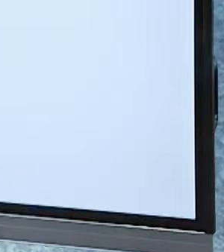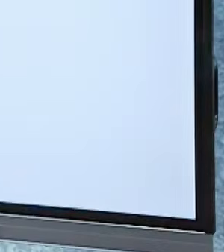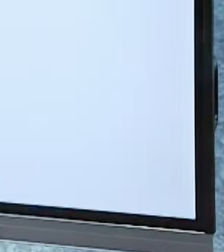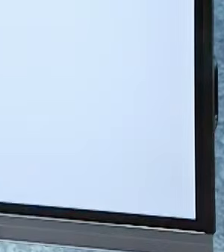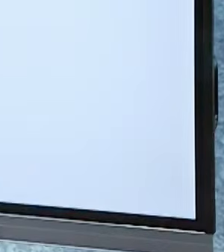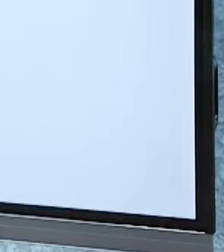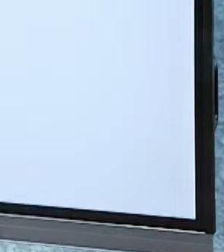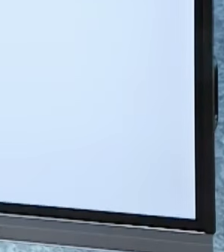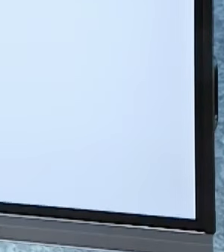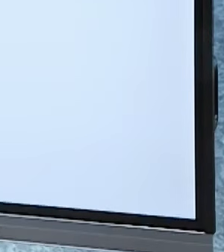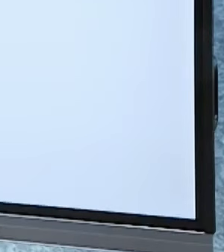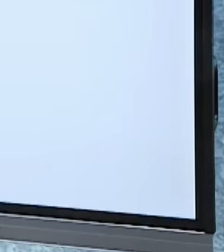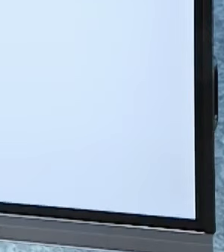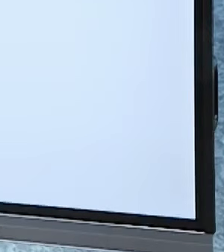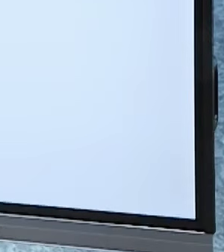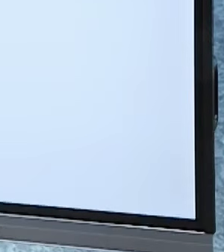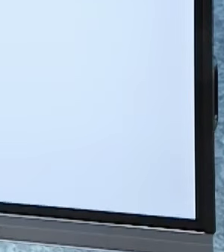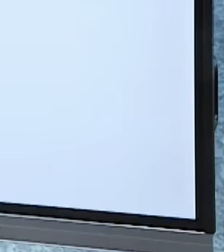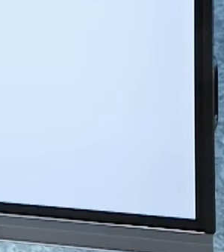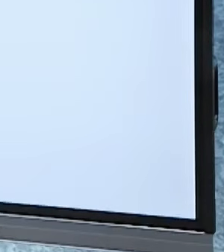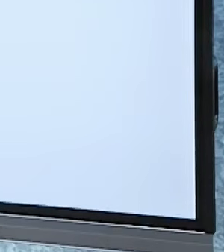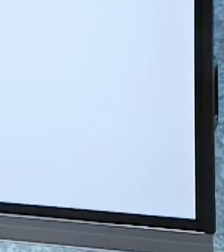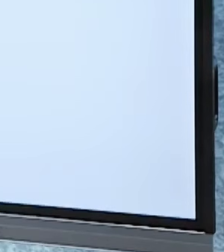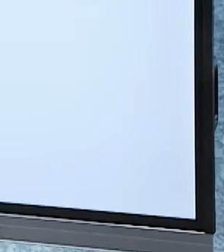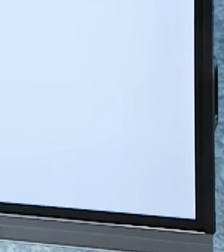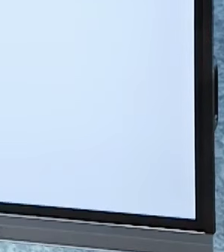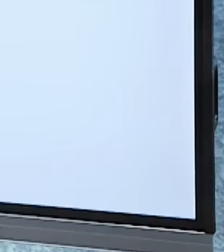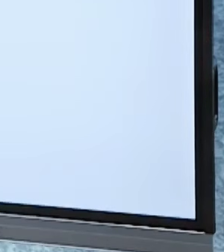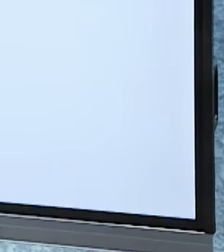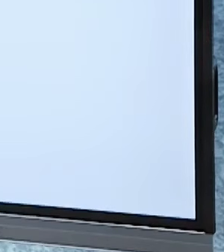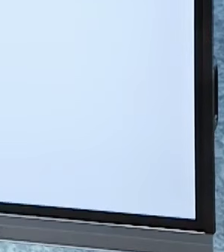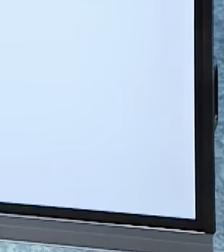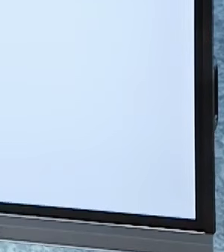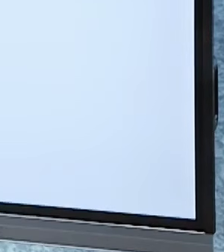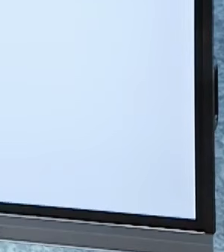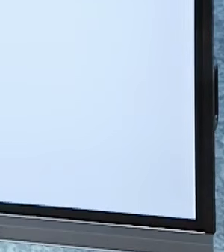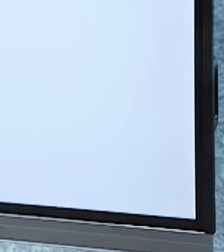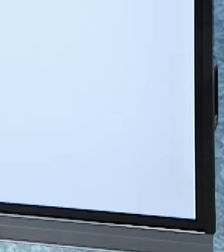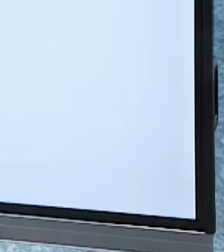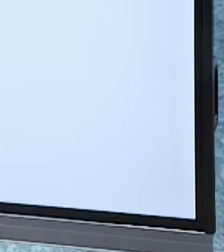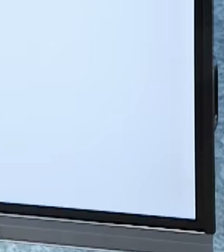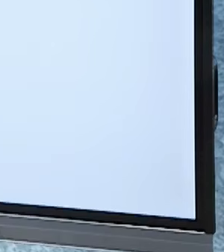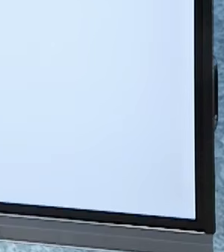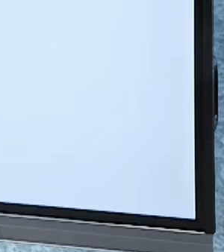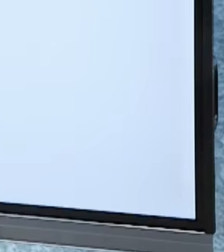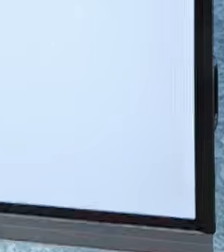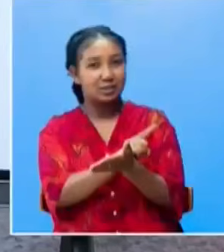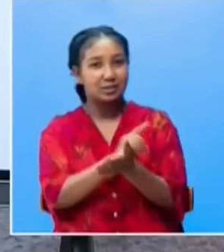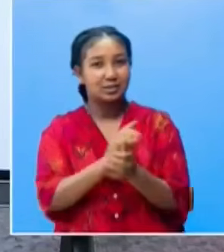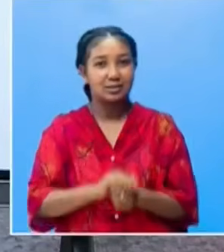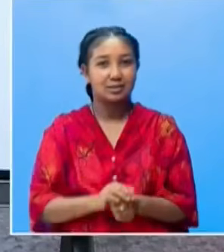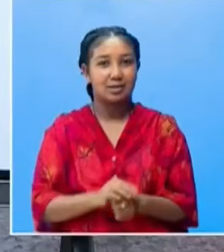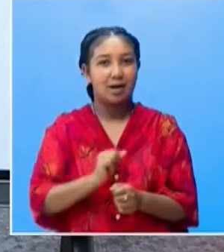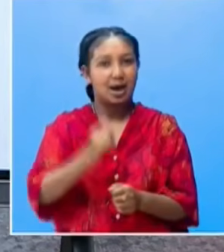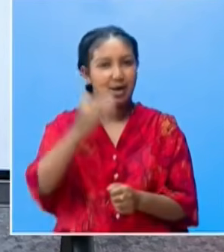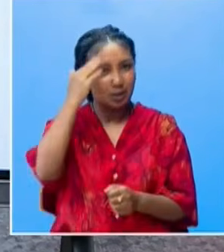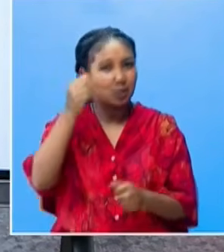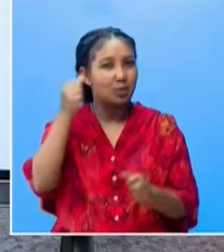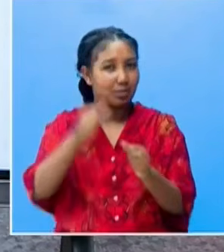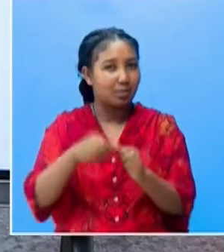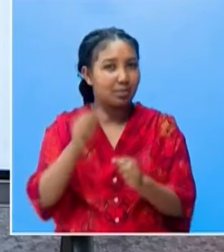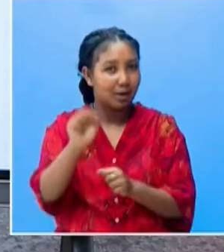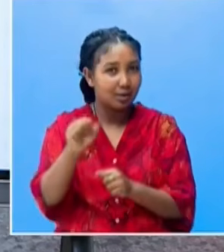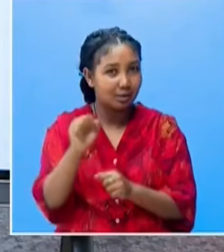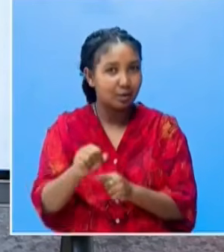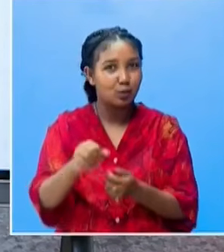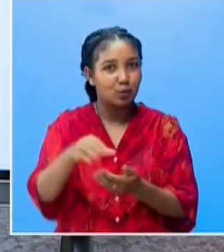Good. I'm sure you have had a great time, right? Okay. Last week, I know you remember it,